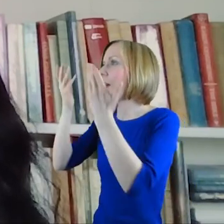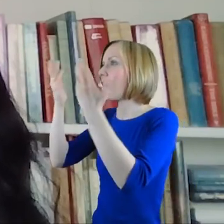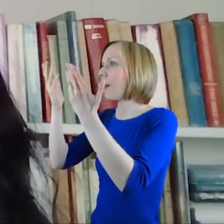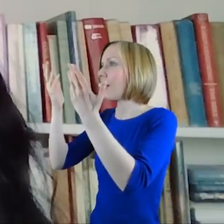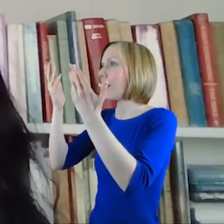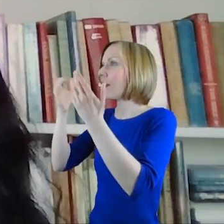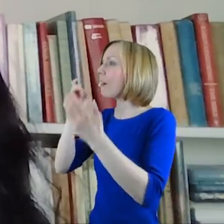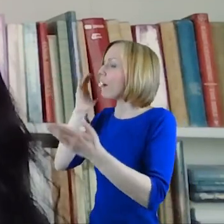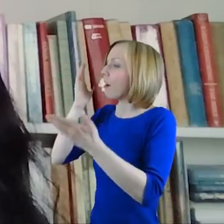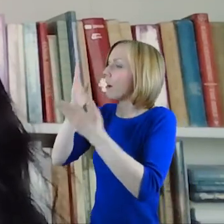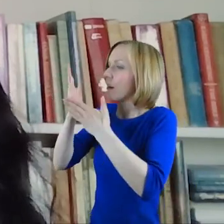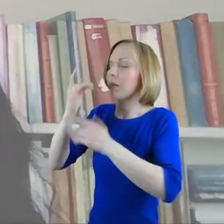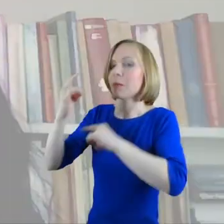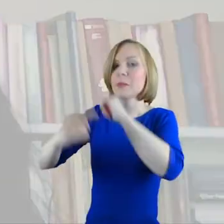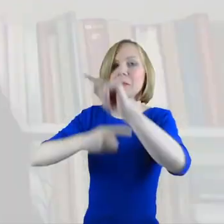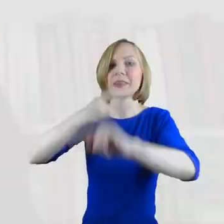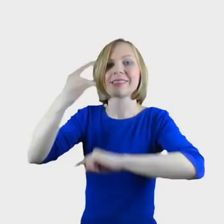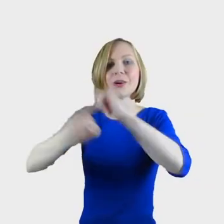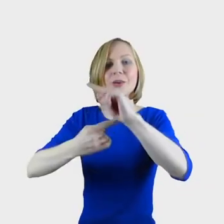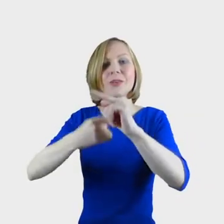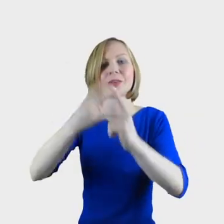be our eternal psalm.